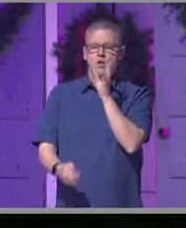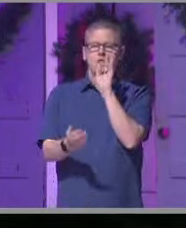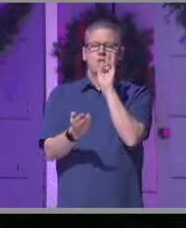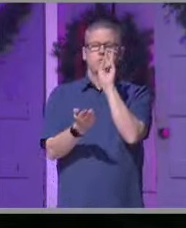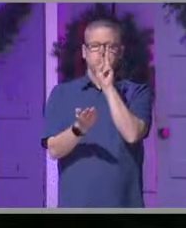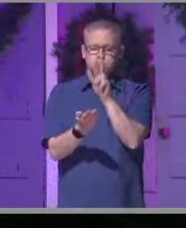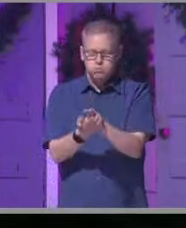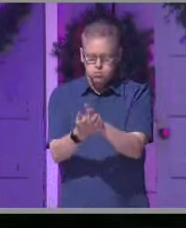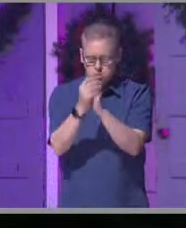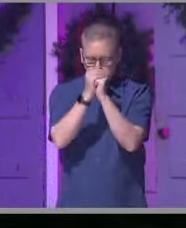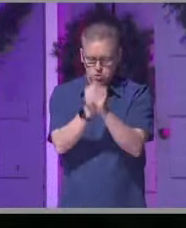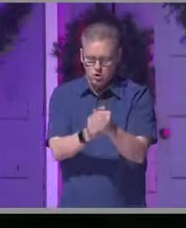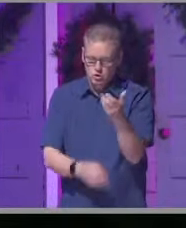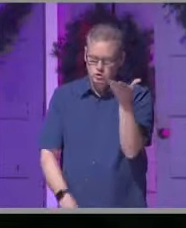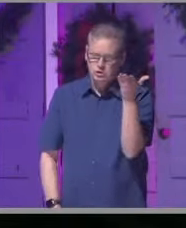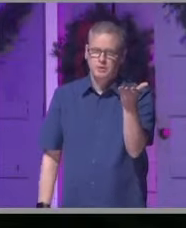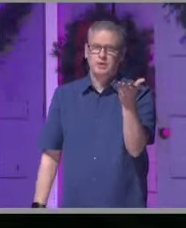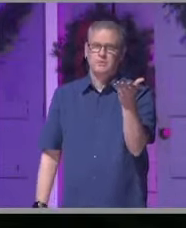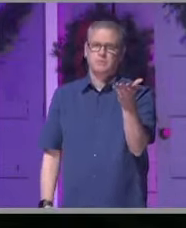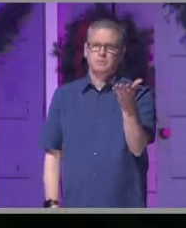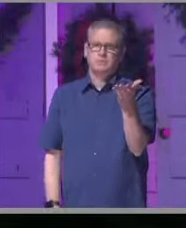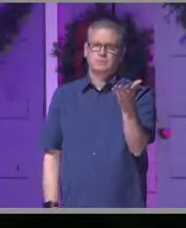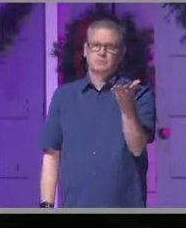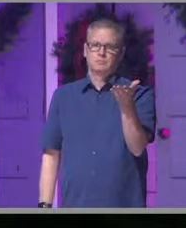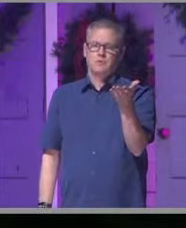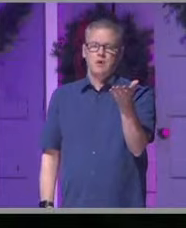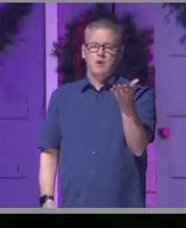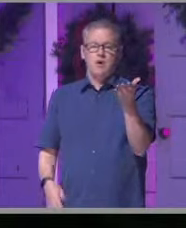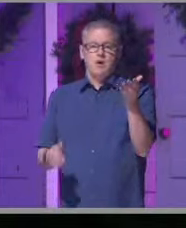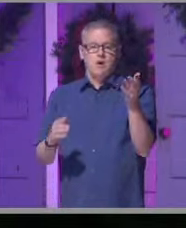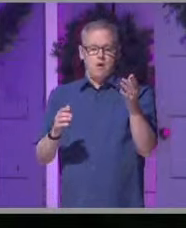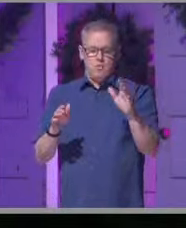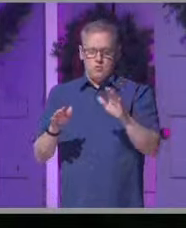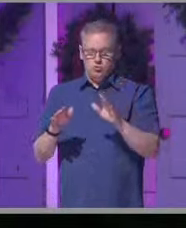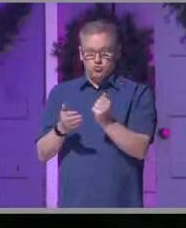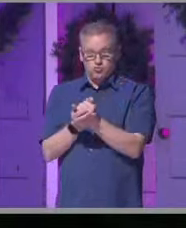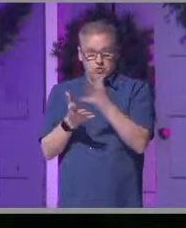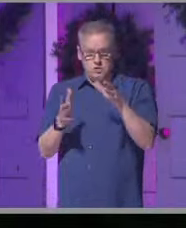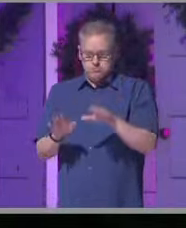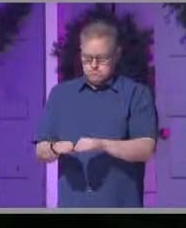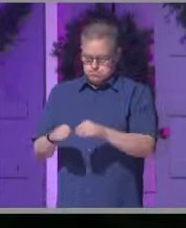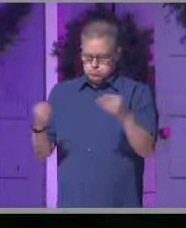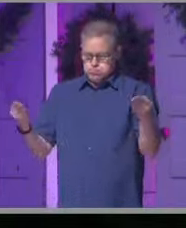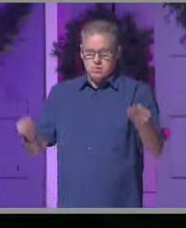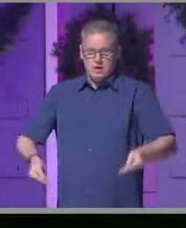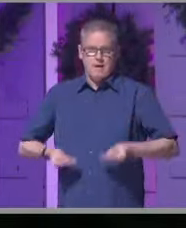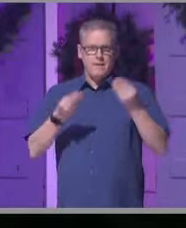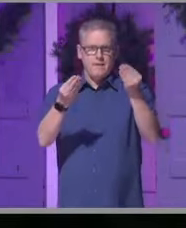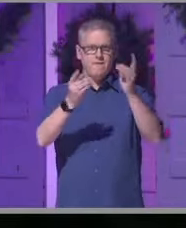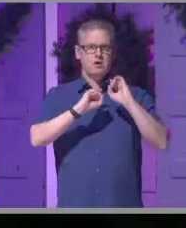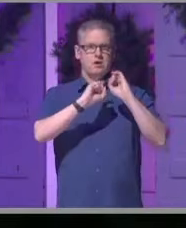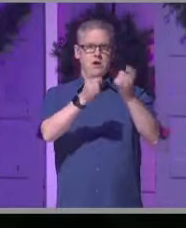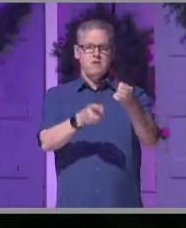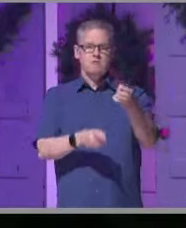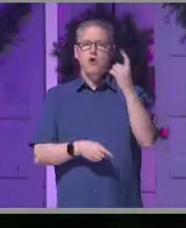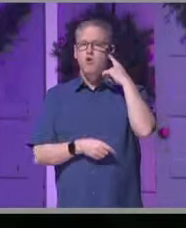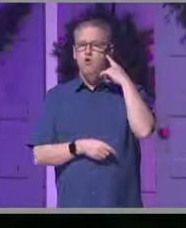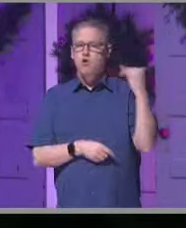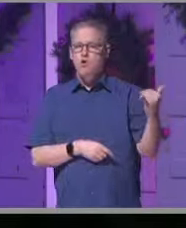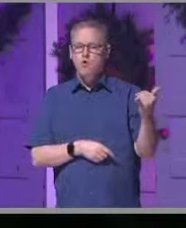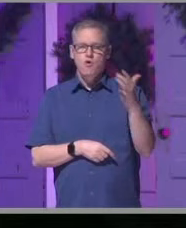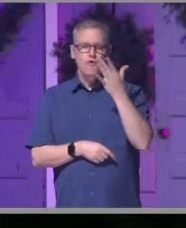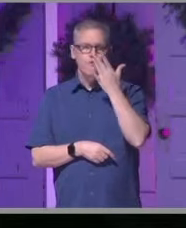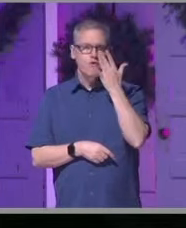and worshiped him. Then, opening their treasures, they offered him gifts, gold